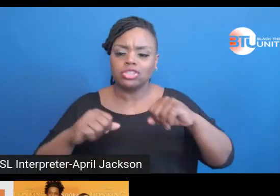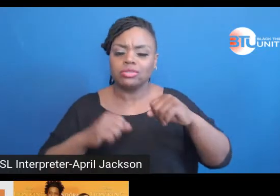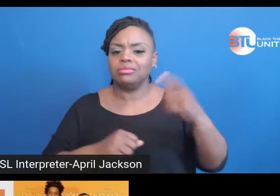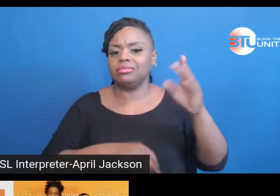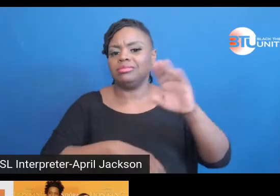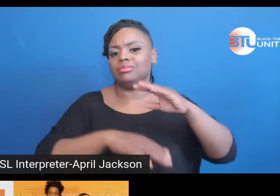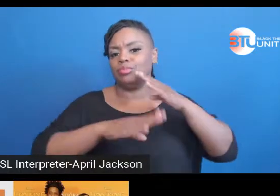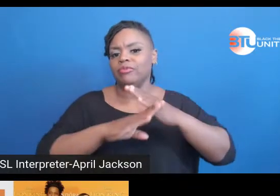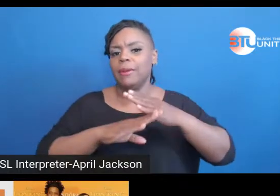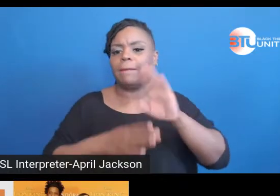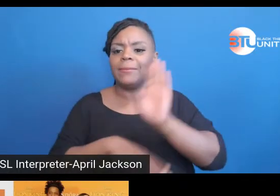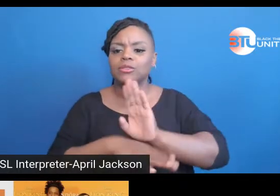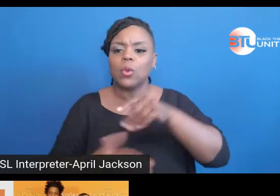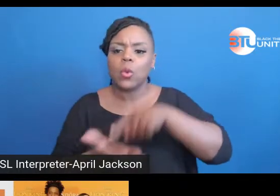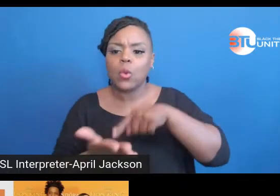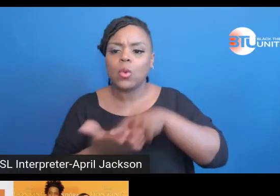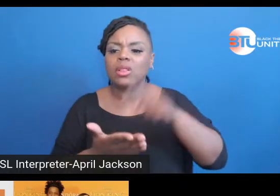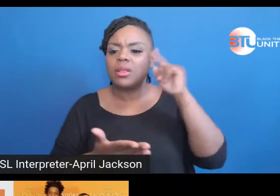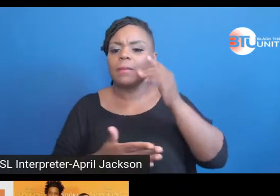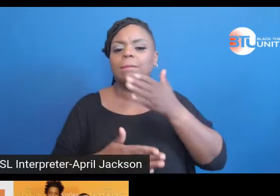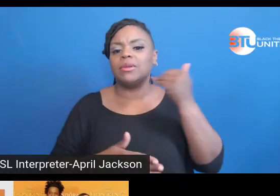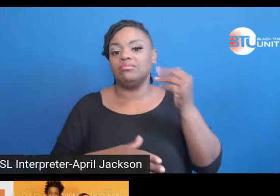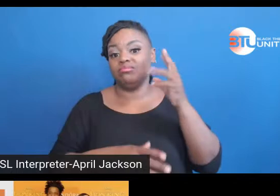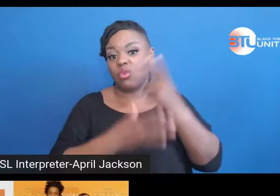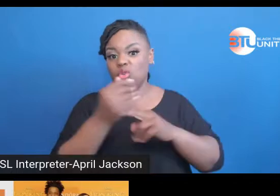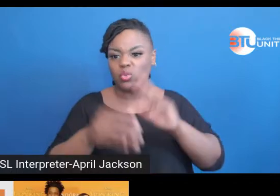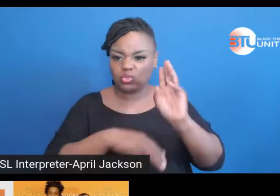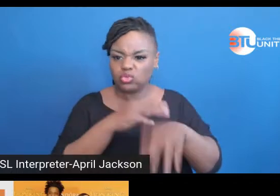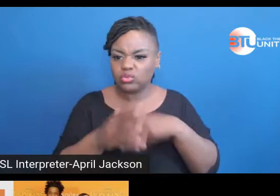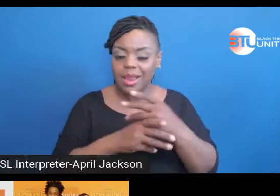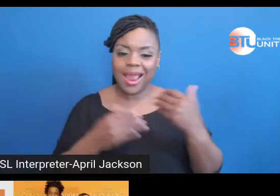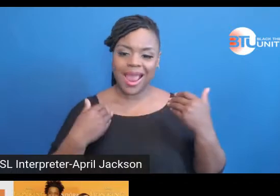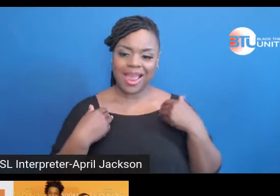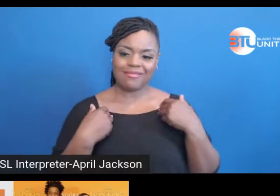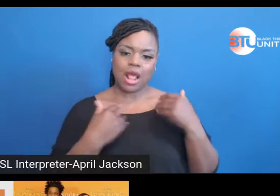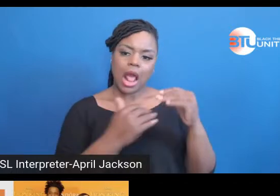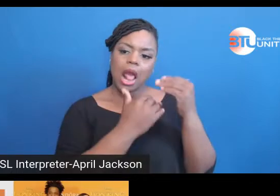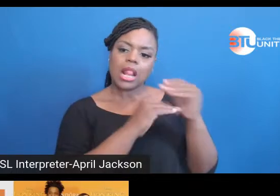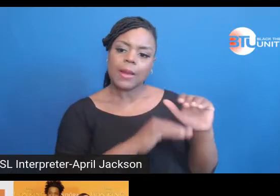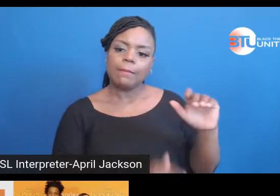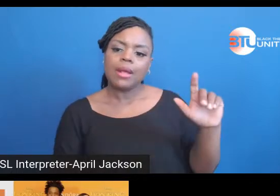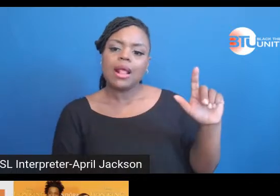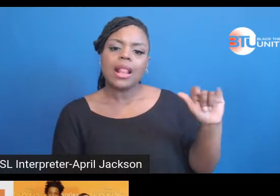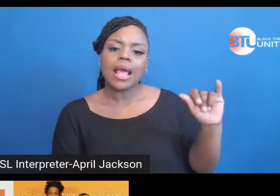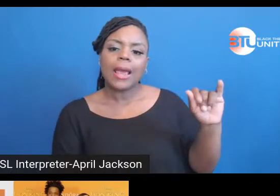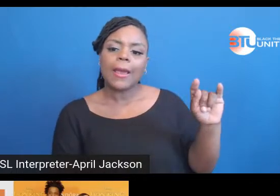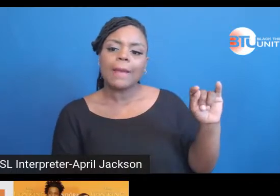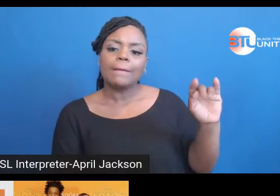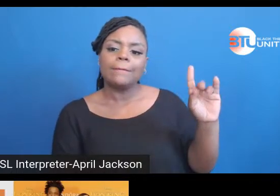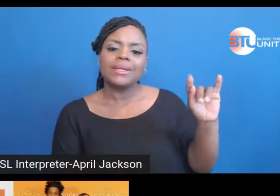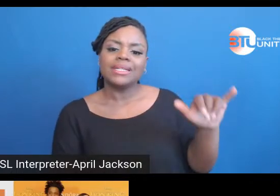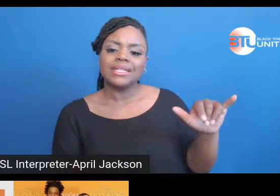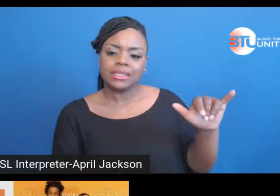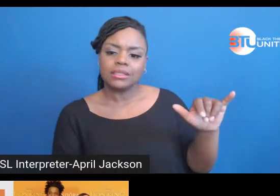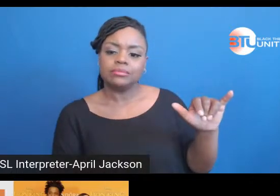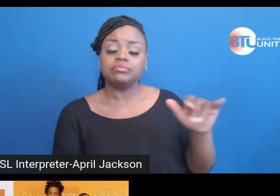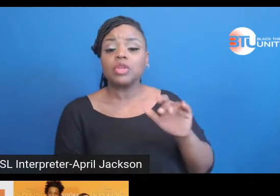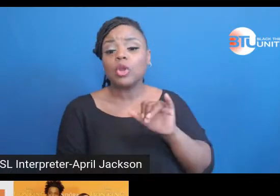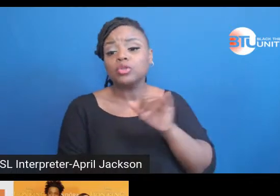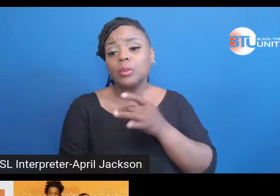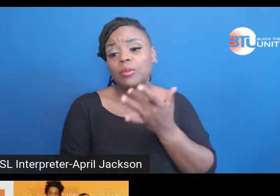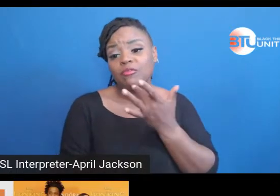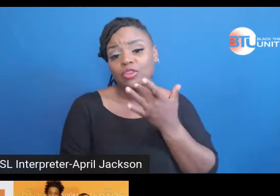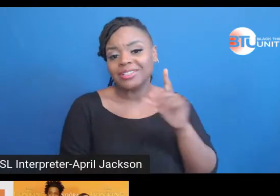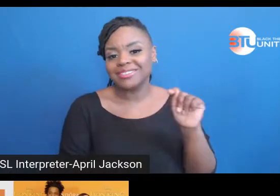You both get limited liability, as well as you get the favorable tax treatment where you're only taxed